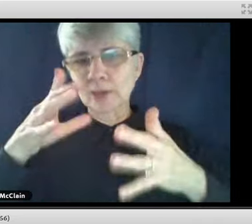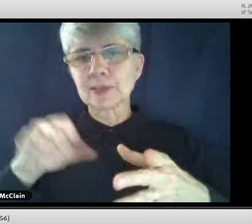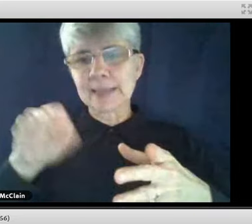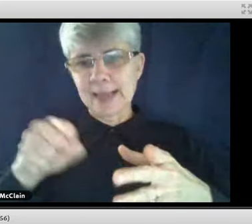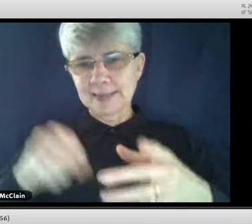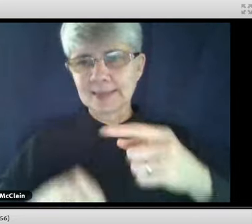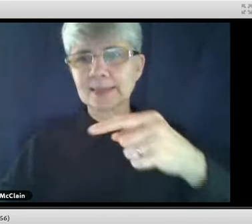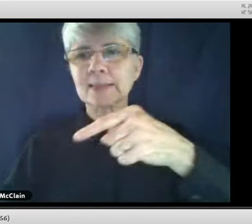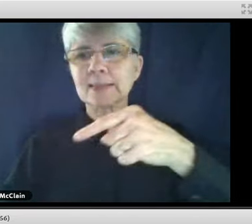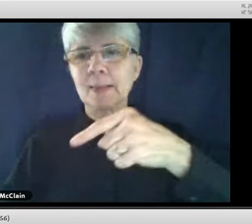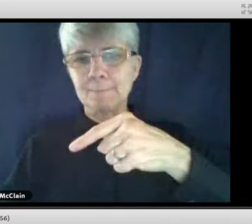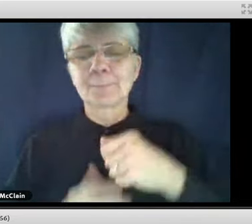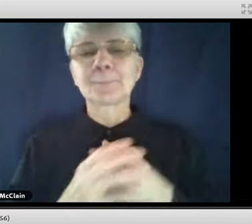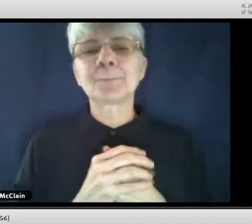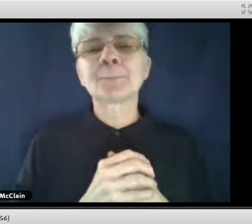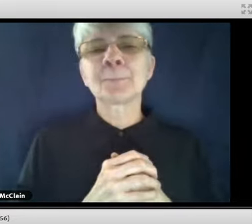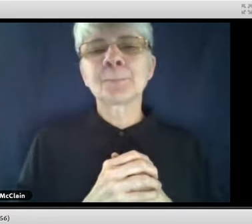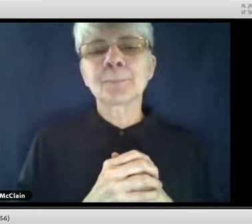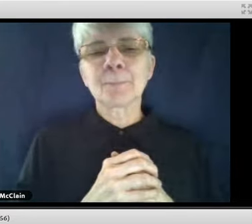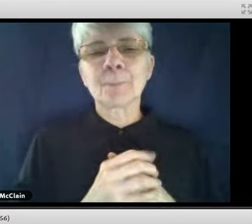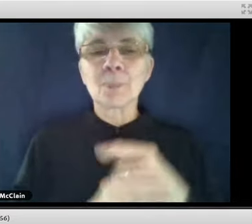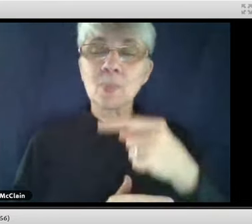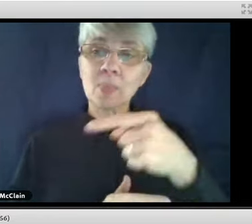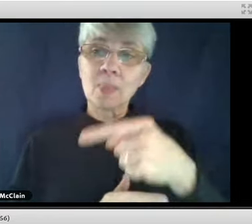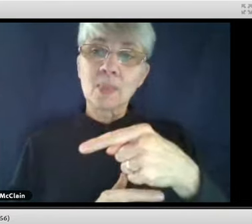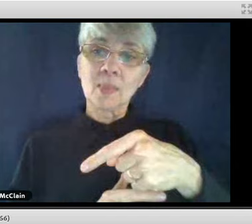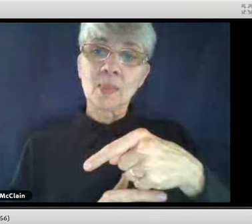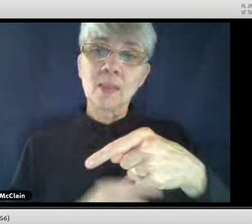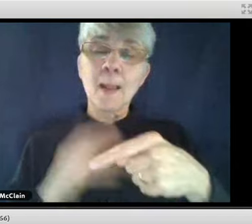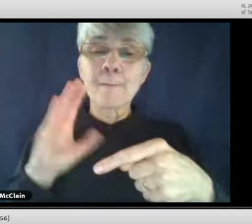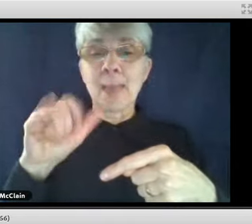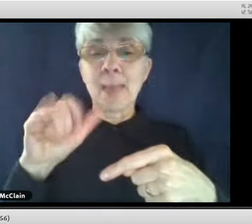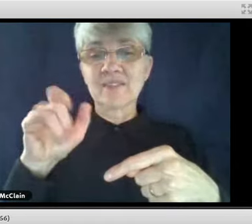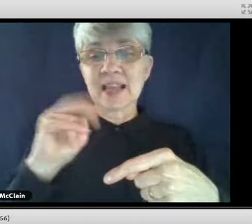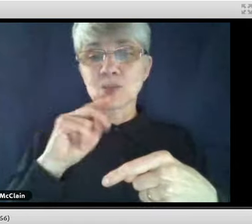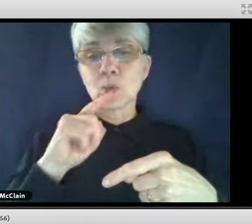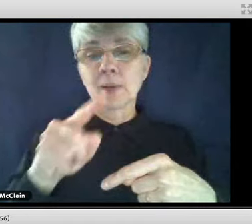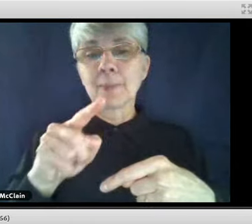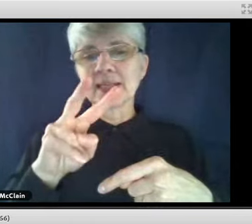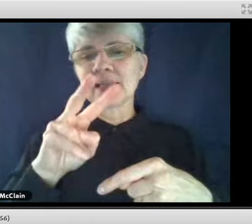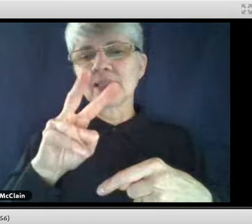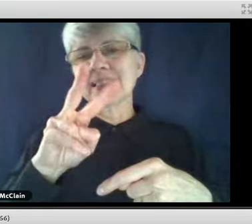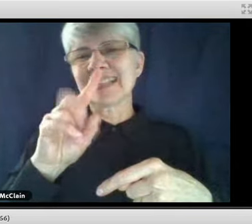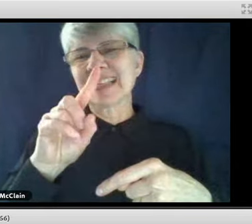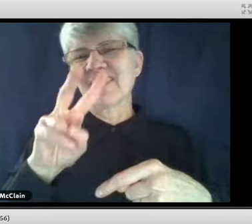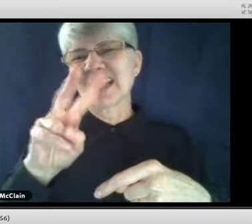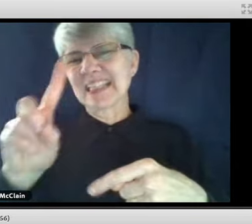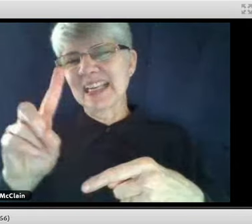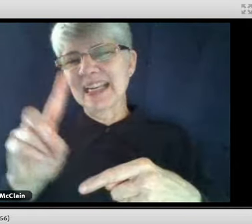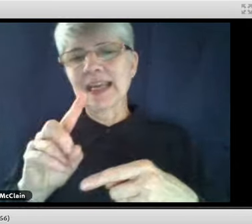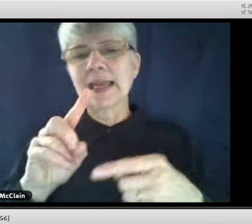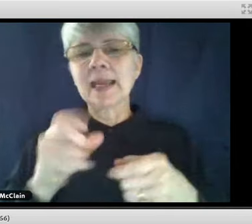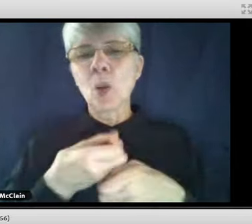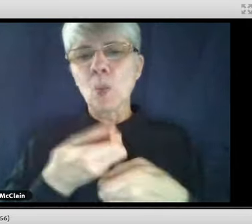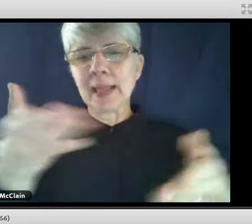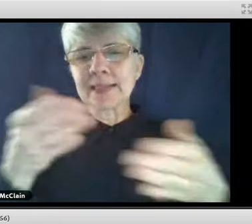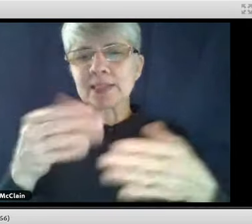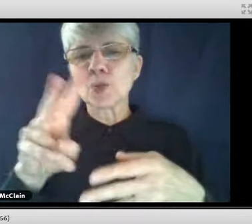record. You're correct. And then the manifestation would be the DVD release in 2002 by Warner